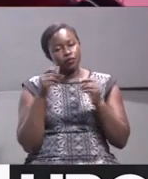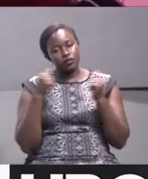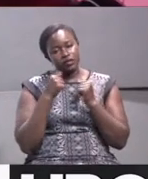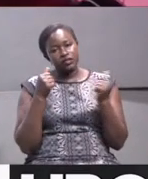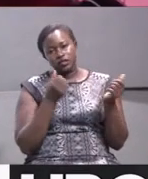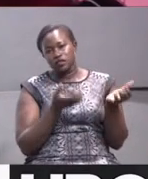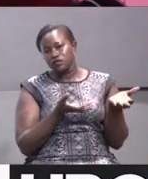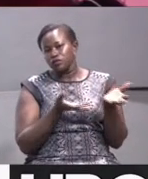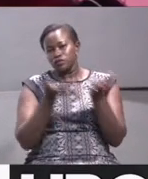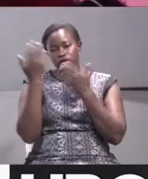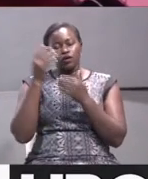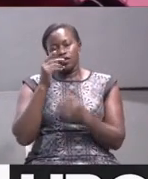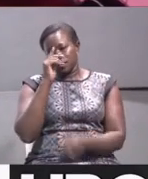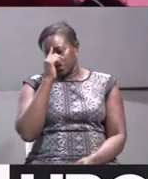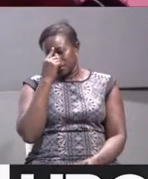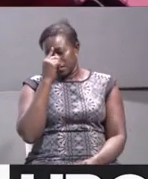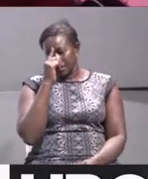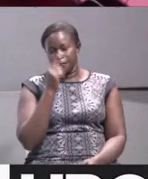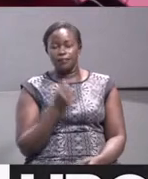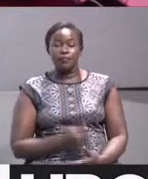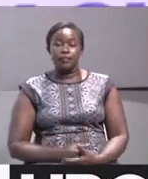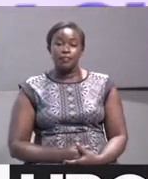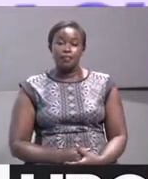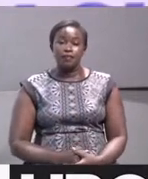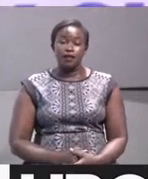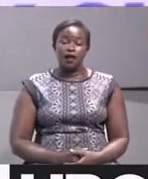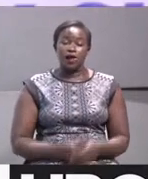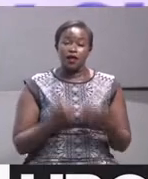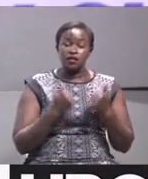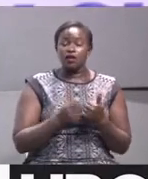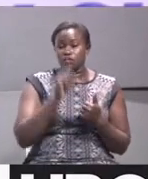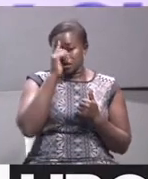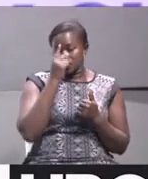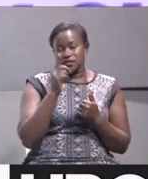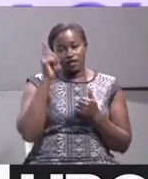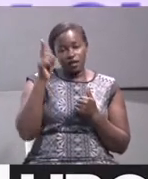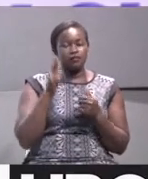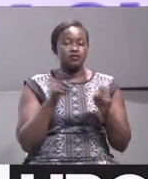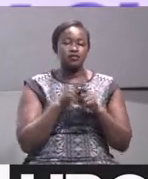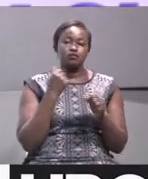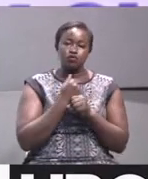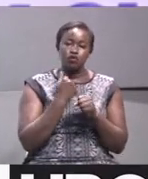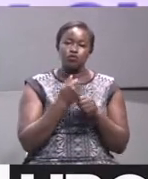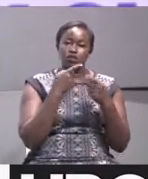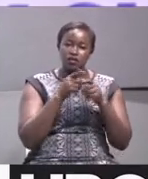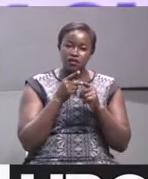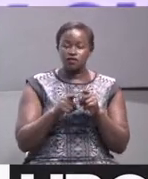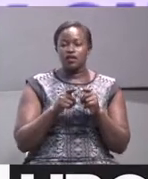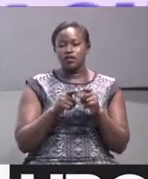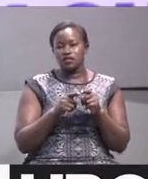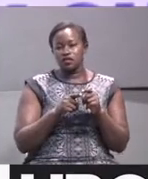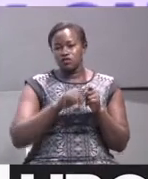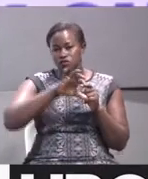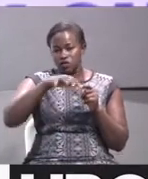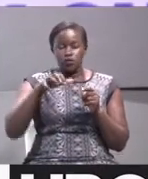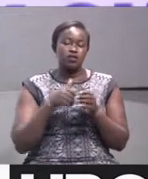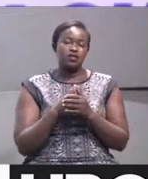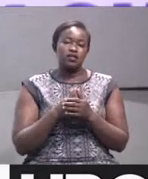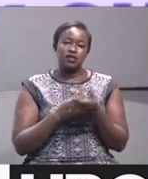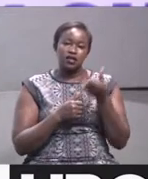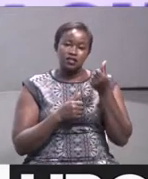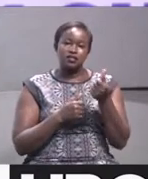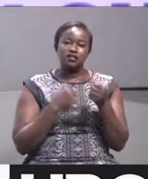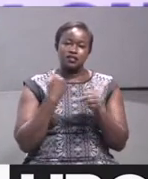India. So in India also, we do in different regions. The first 6 kids were done it at